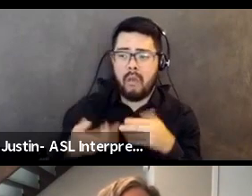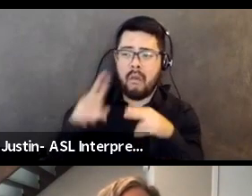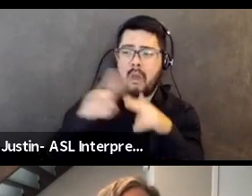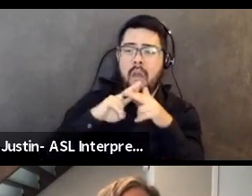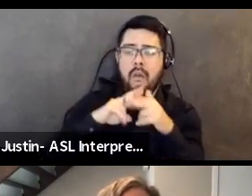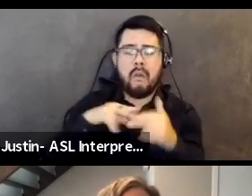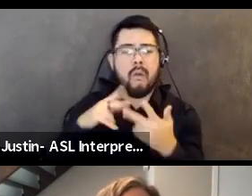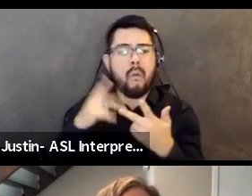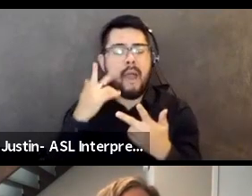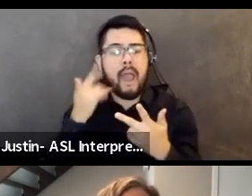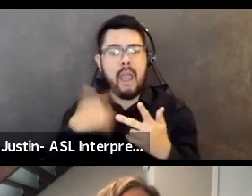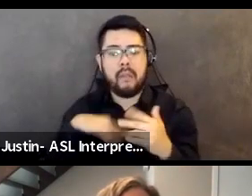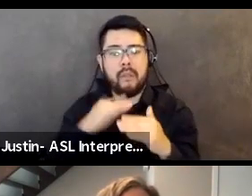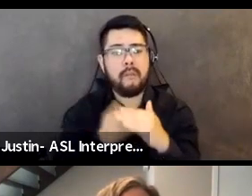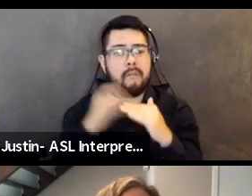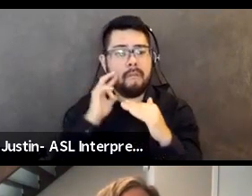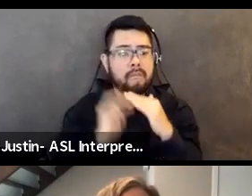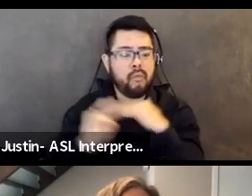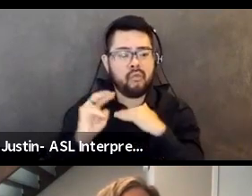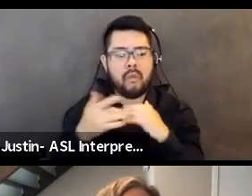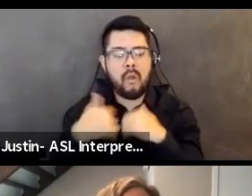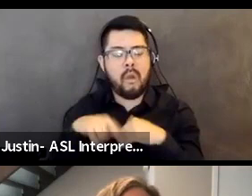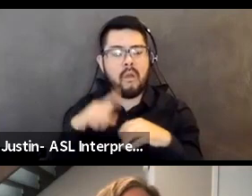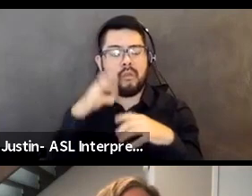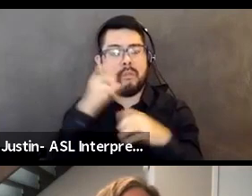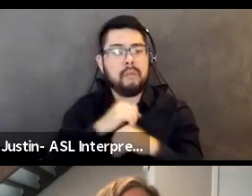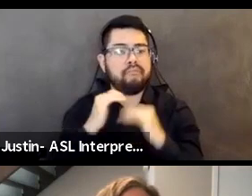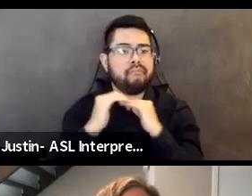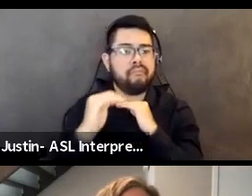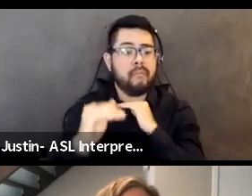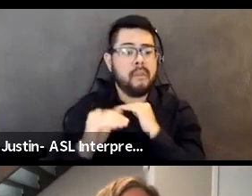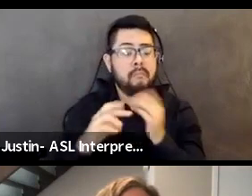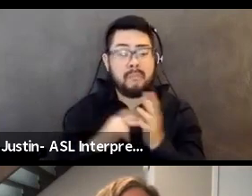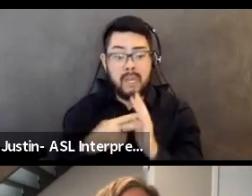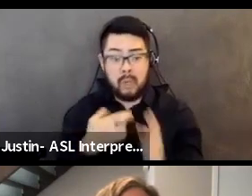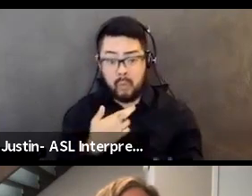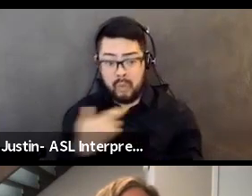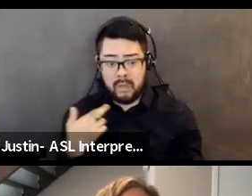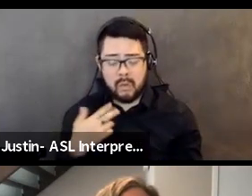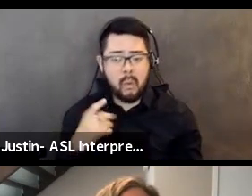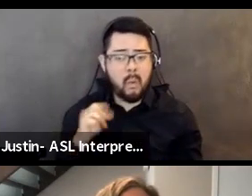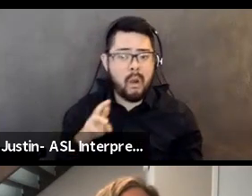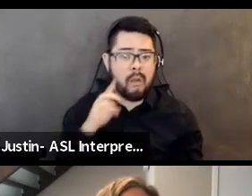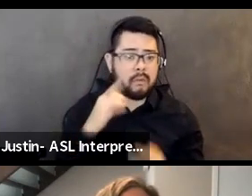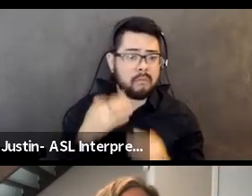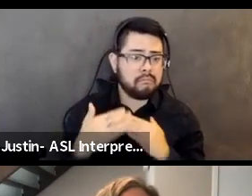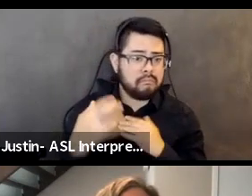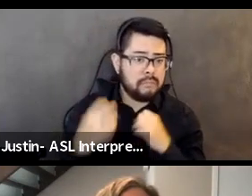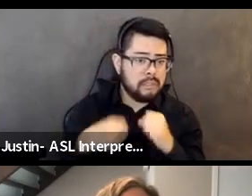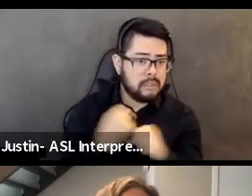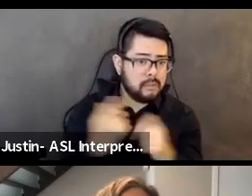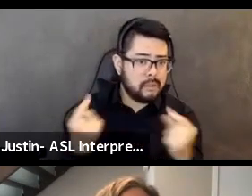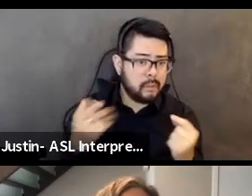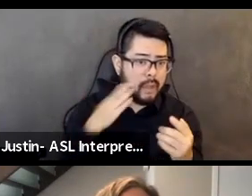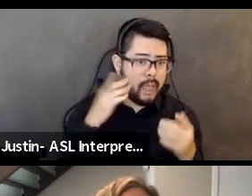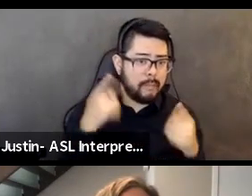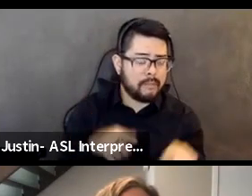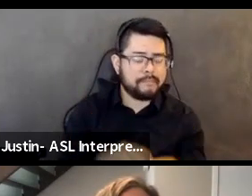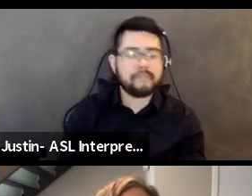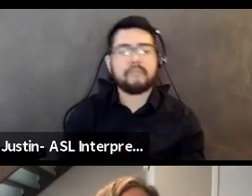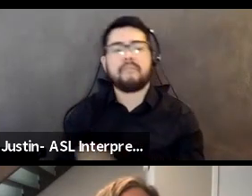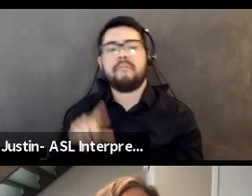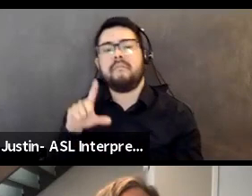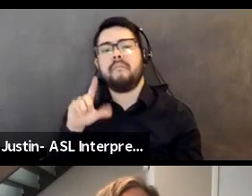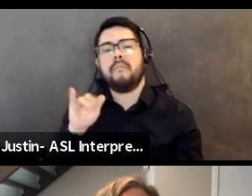in the future are there any risks to that longer term or years years plan certainly um i